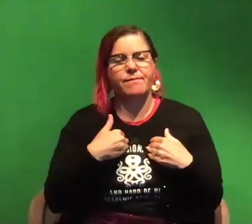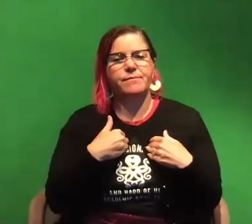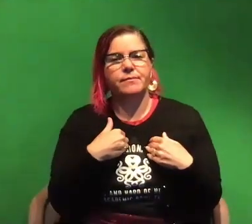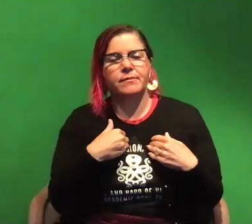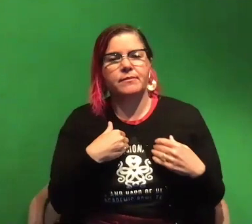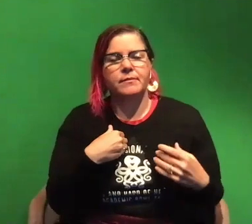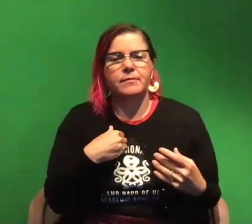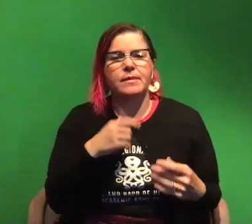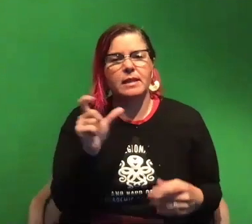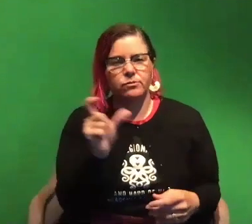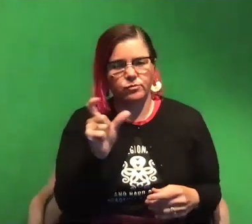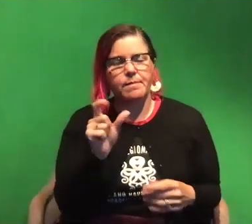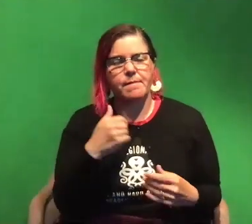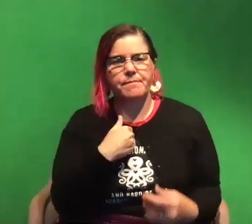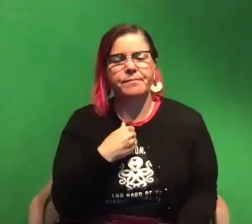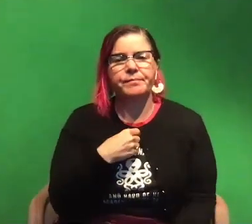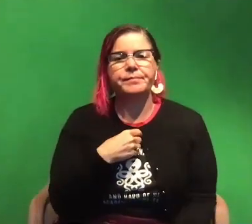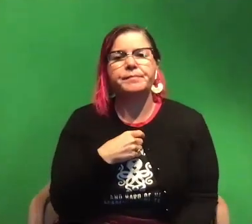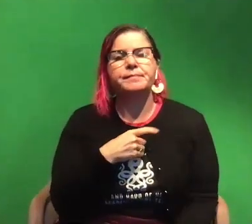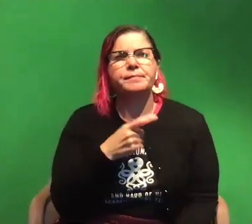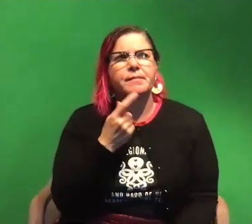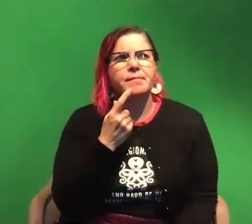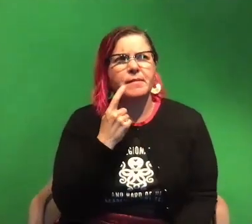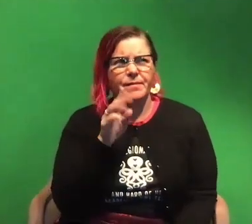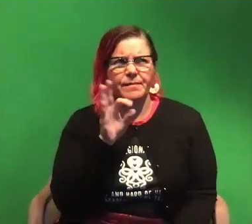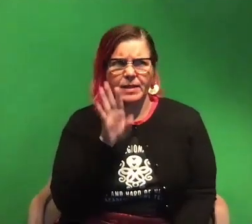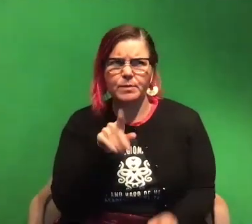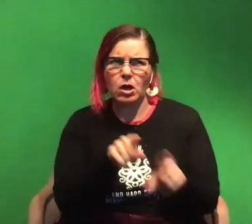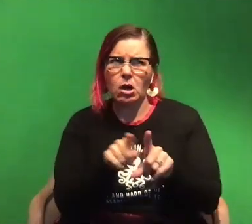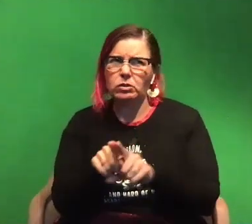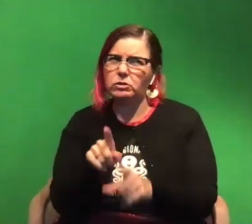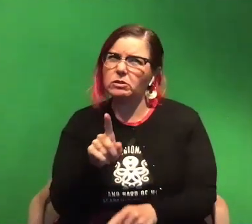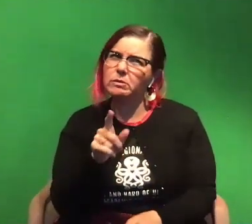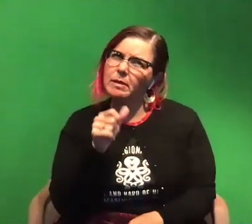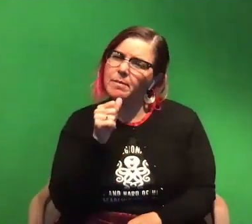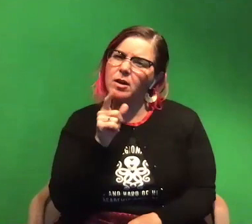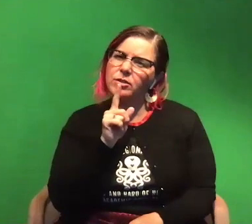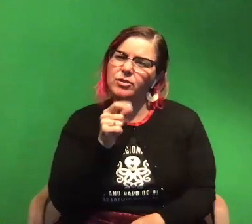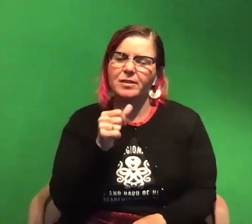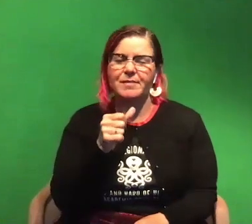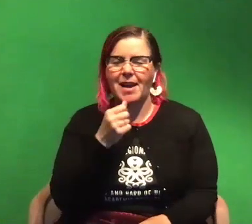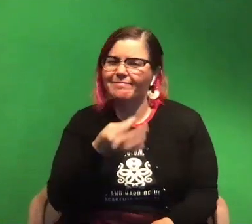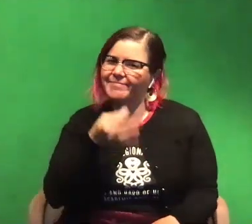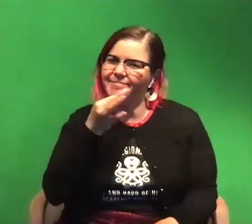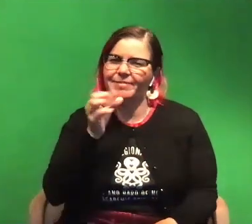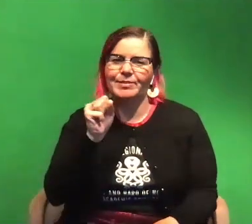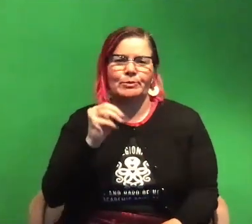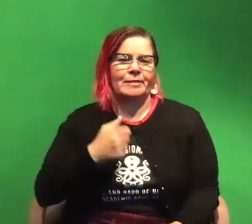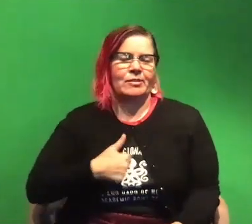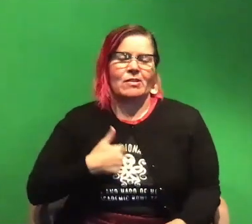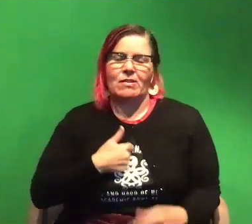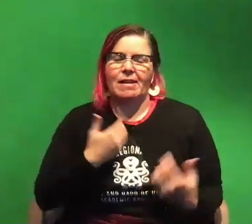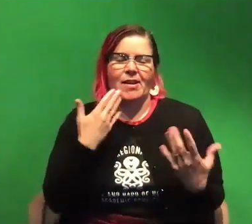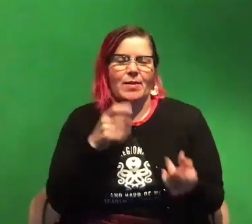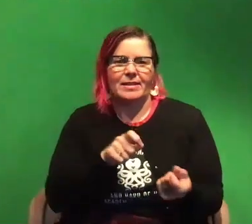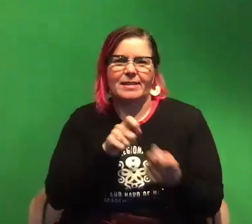a Instagram account. I believe also a Facebook page, although I'm not very social media savvy. My apologies. I don't know exactly